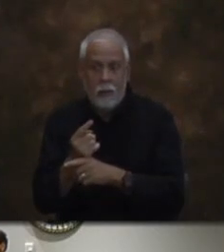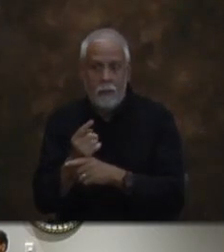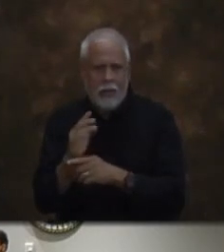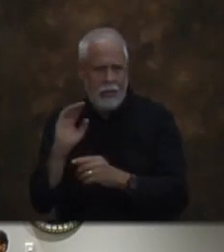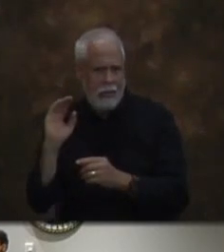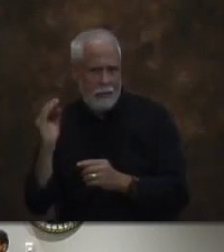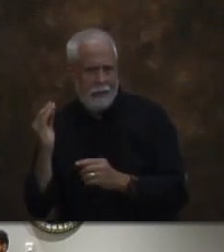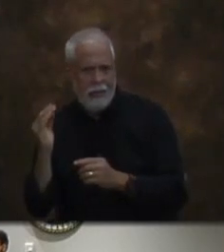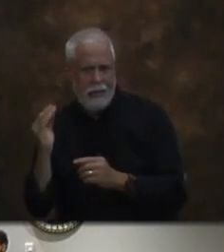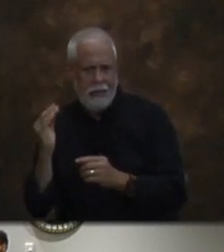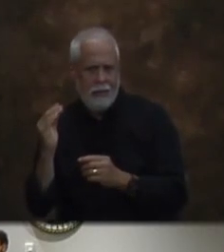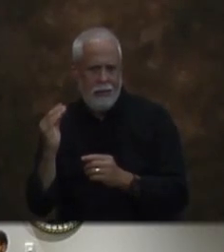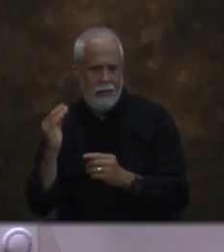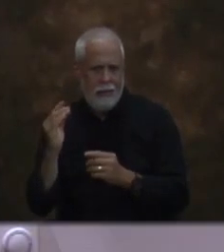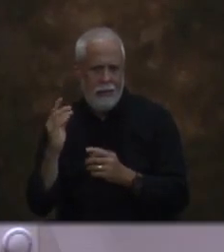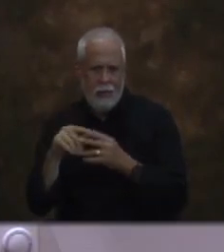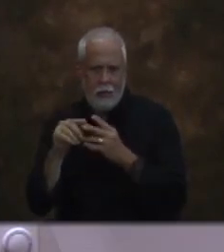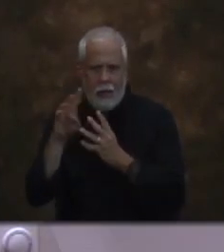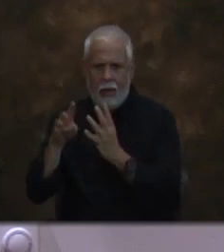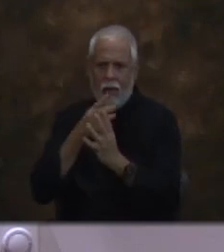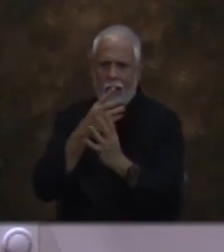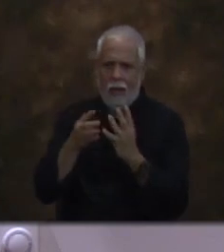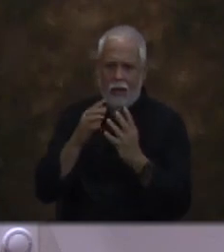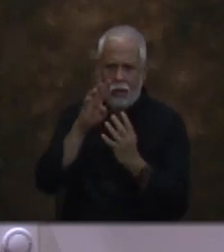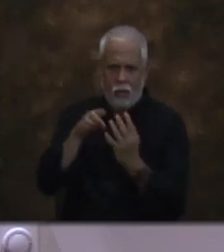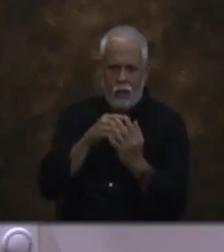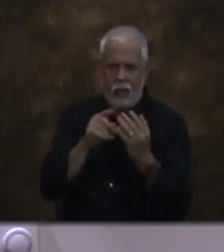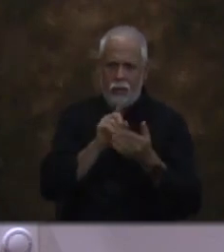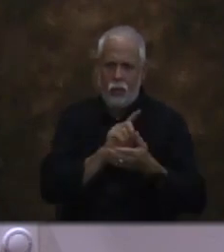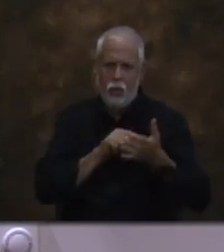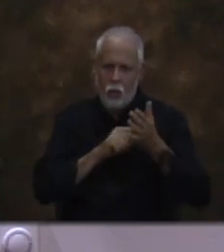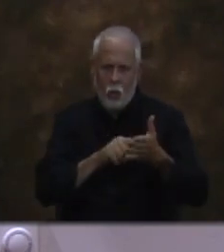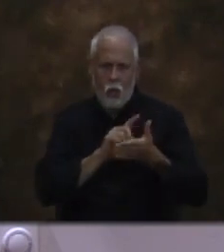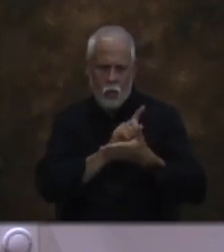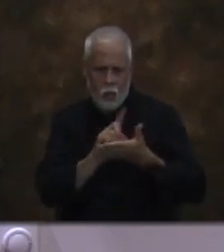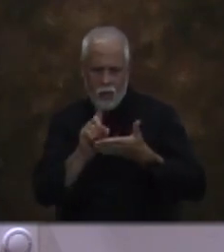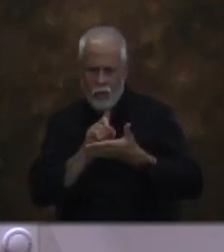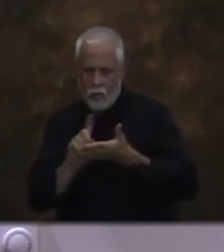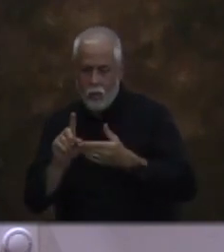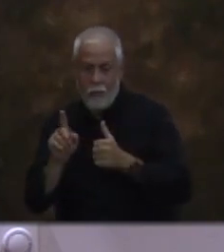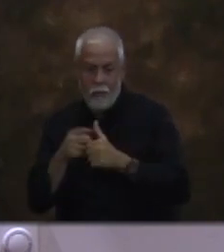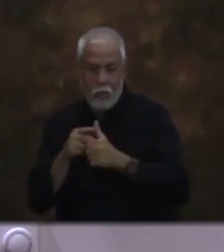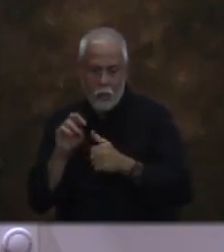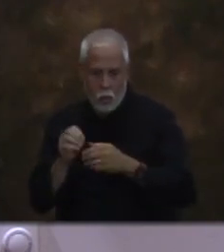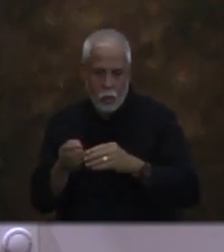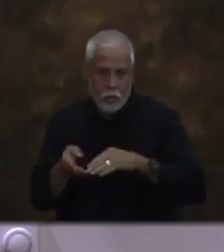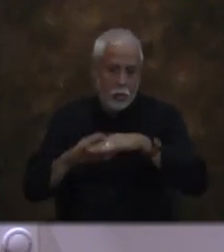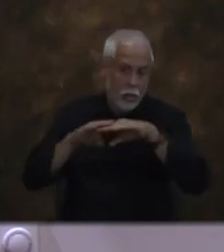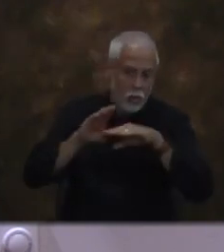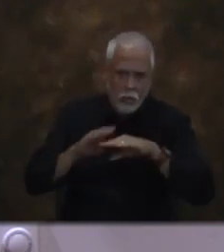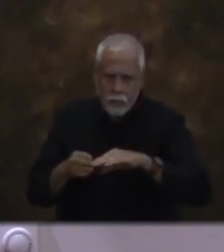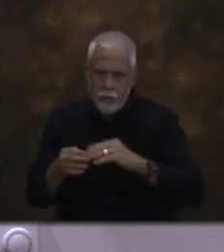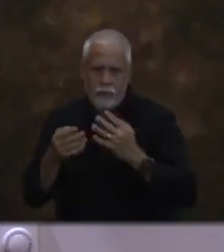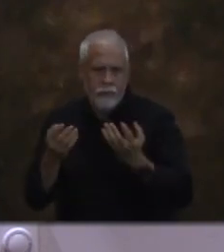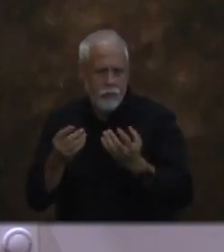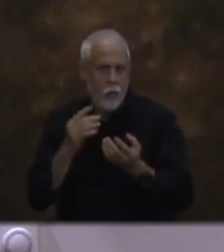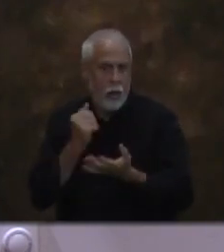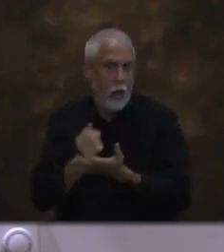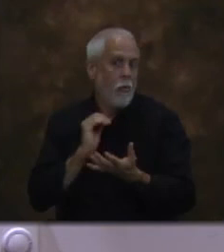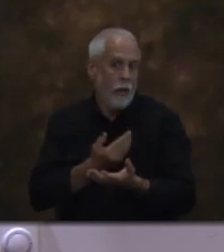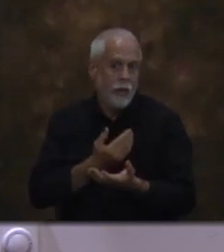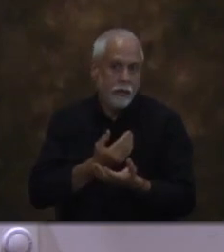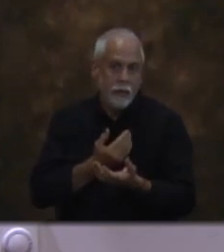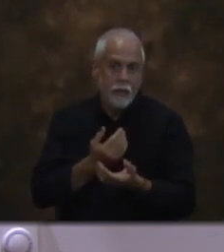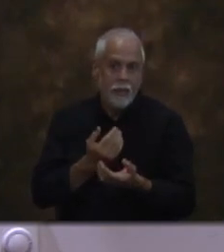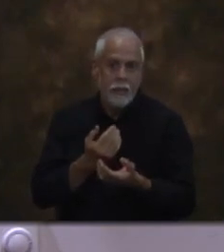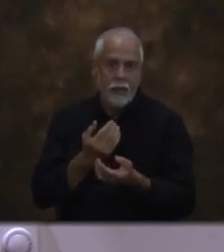seeing some sort of line graph over time that showed week to week our first doses going up or down would be super helpful to us, I think,